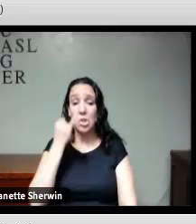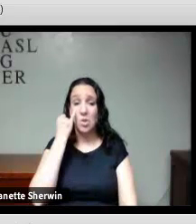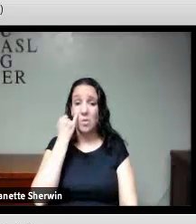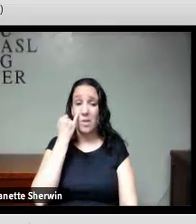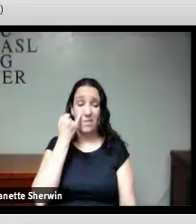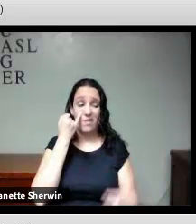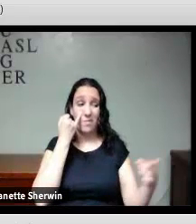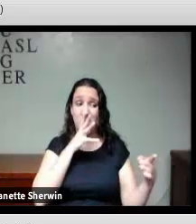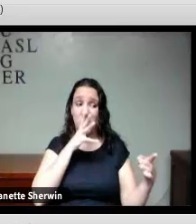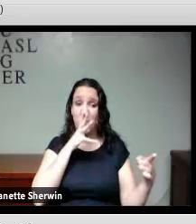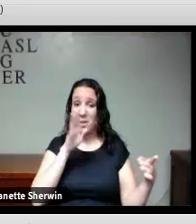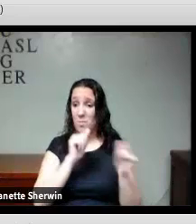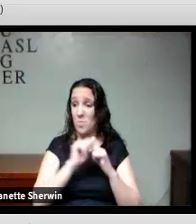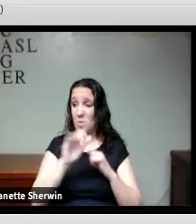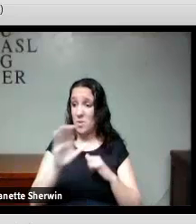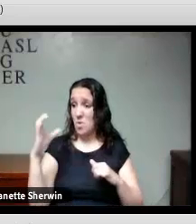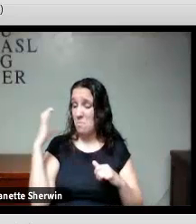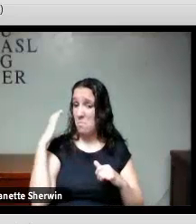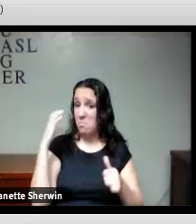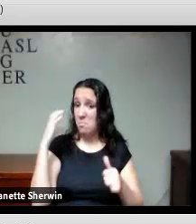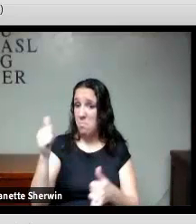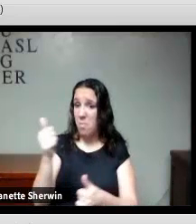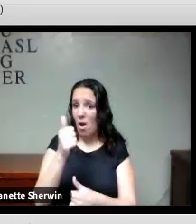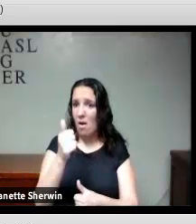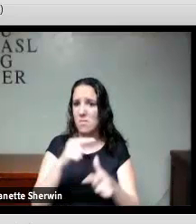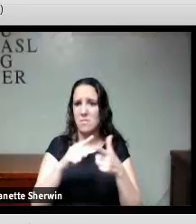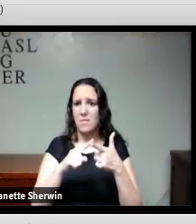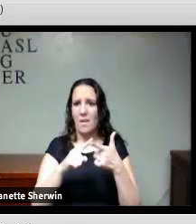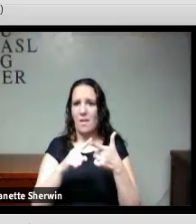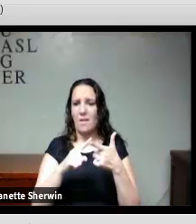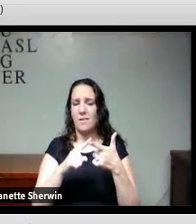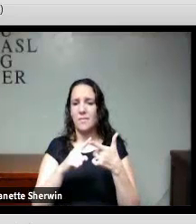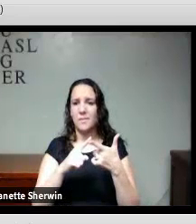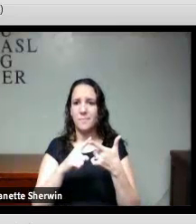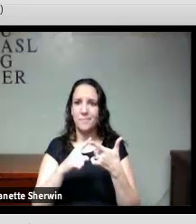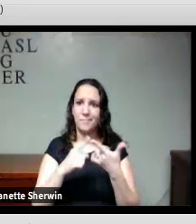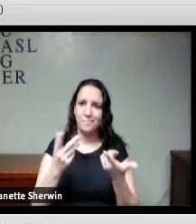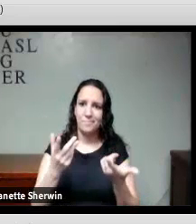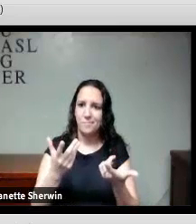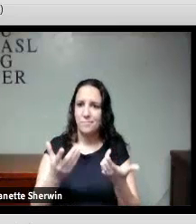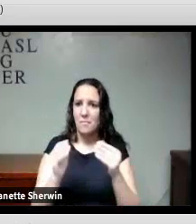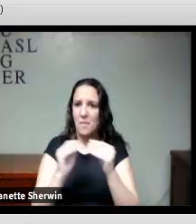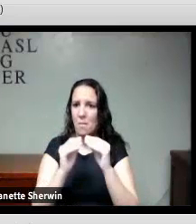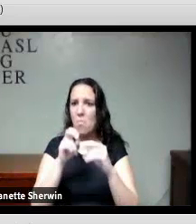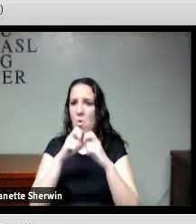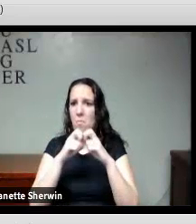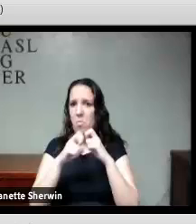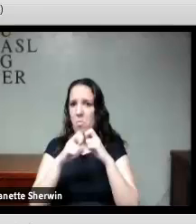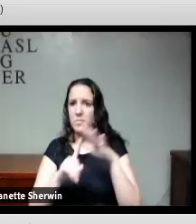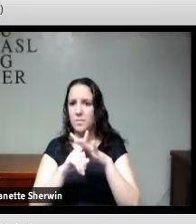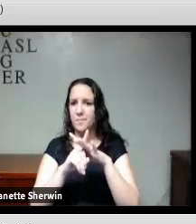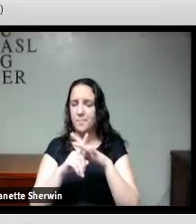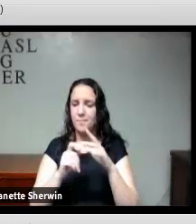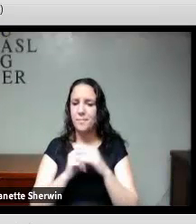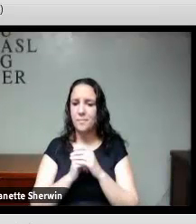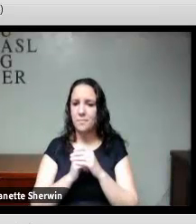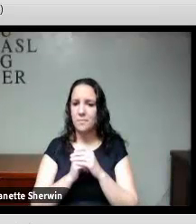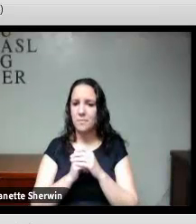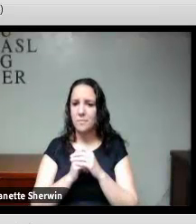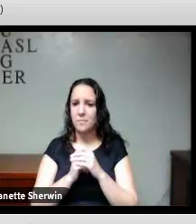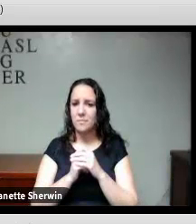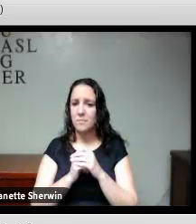Although most supervisors are very well aware that angry patrons sort of maybe can blow things out of proportion and so forth, you still have